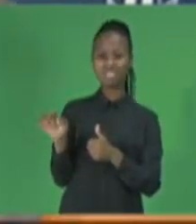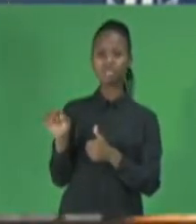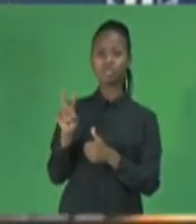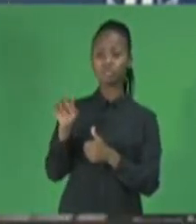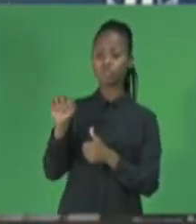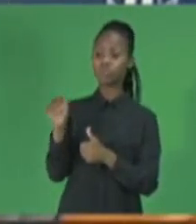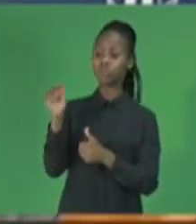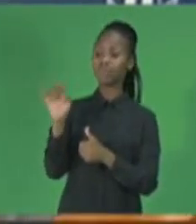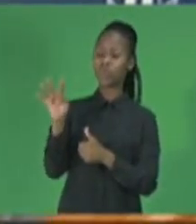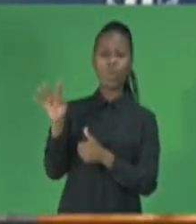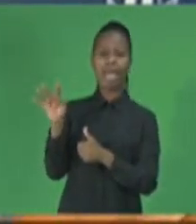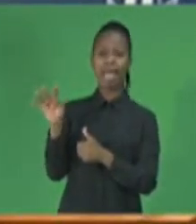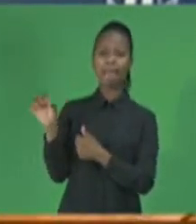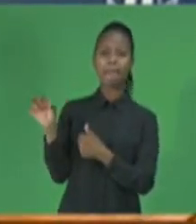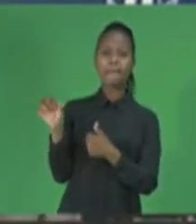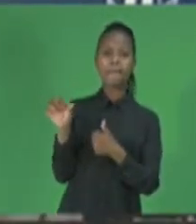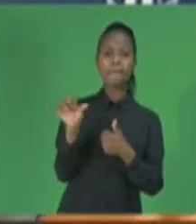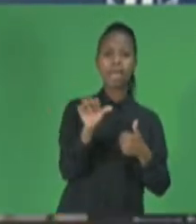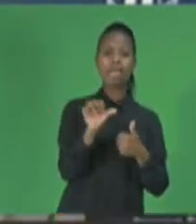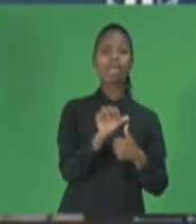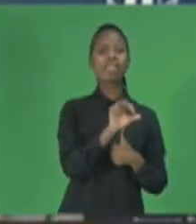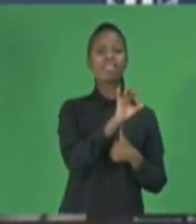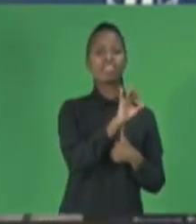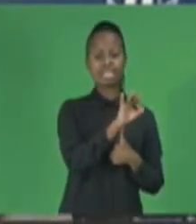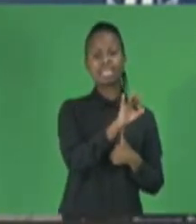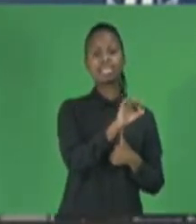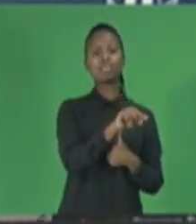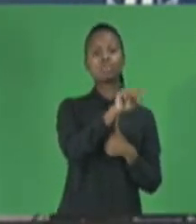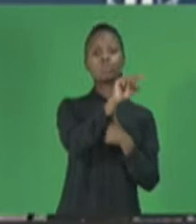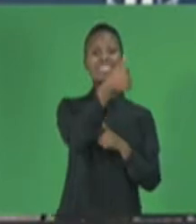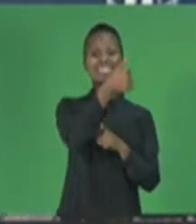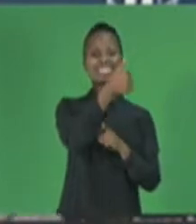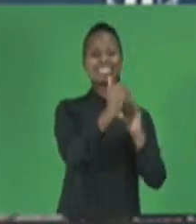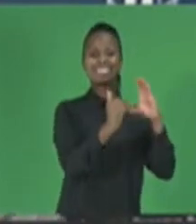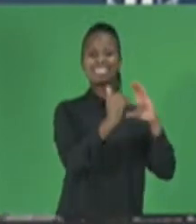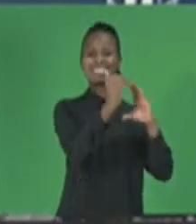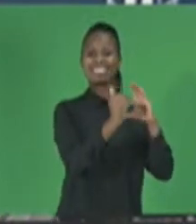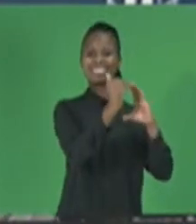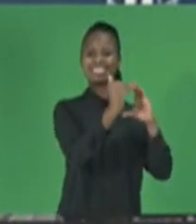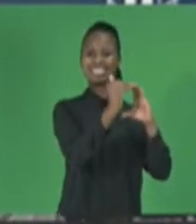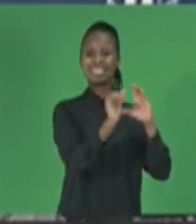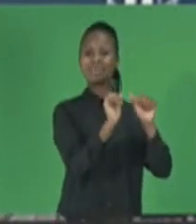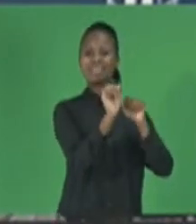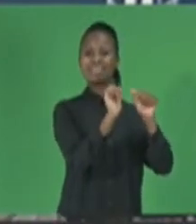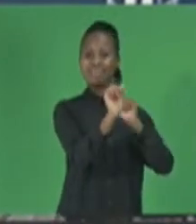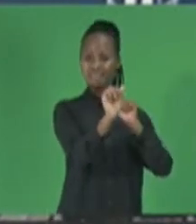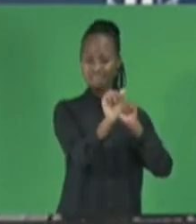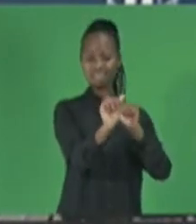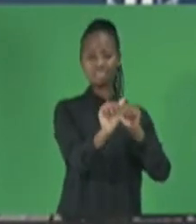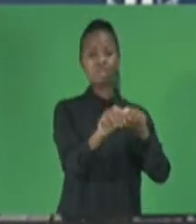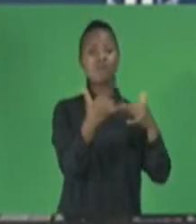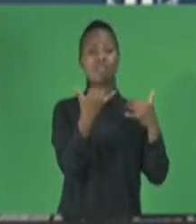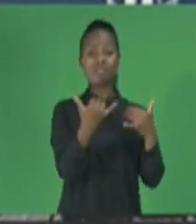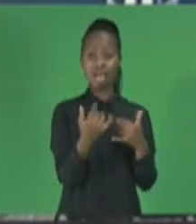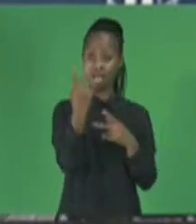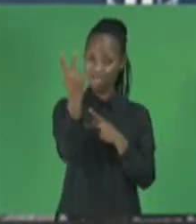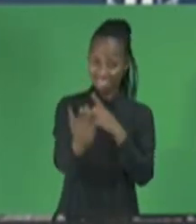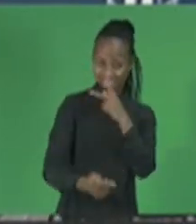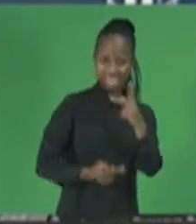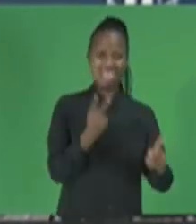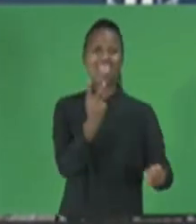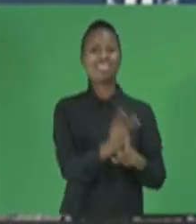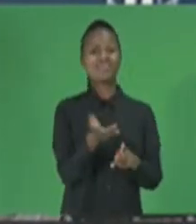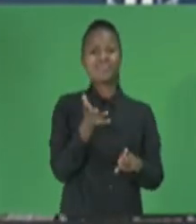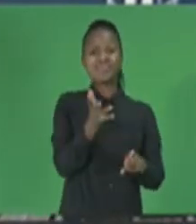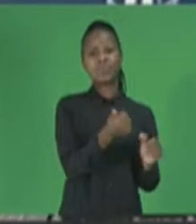we will go back to the glide path that had been proposed. Well, the